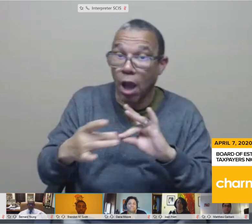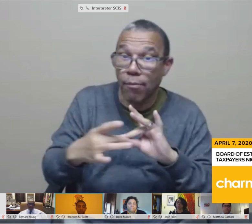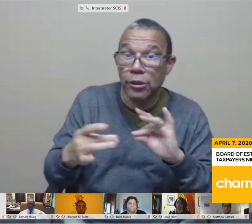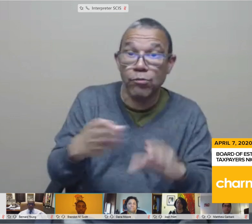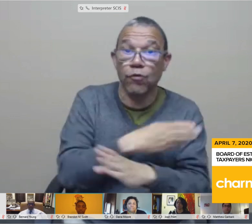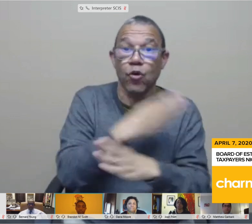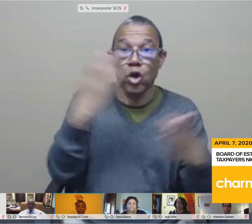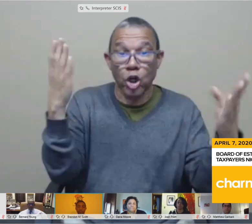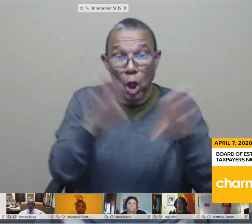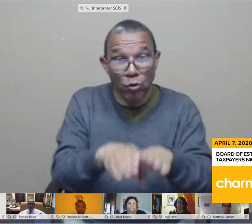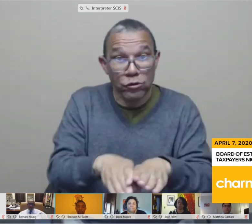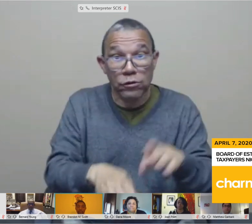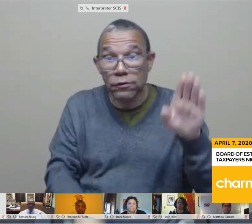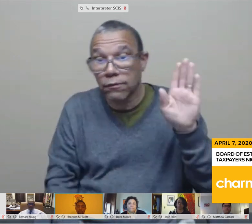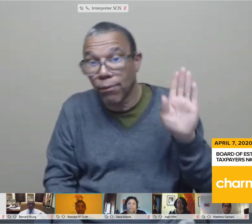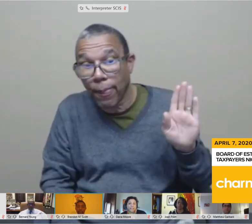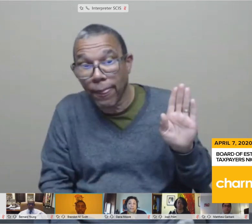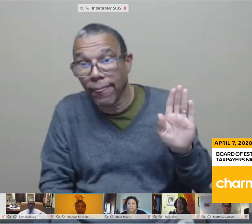I close.